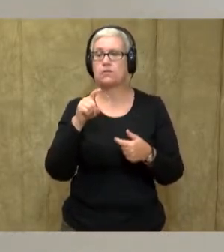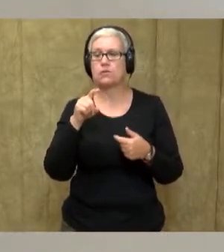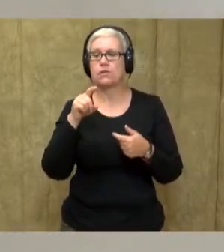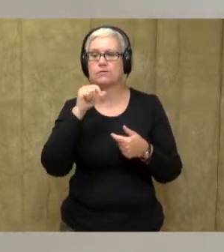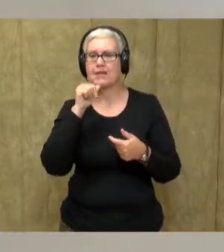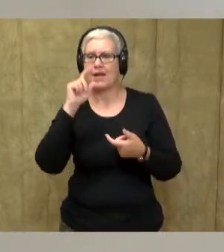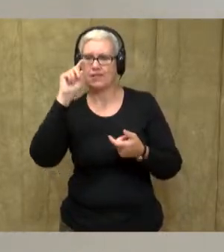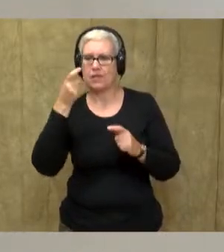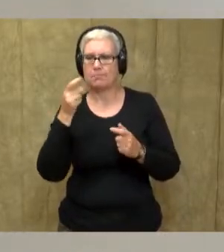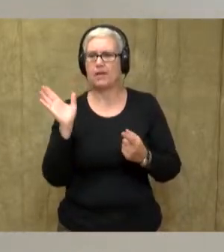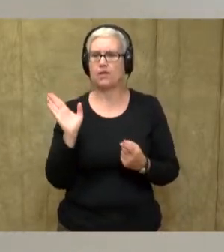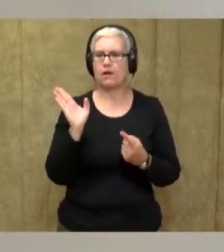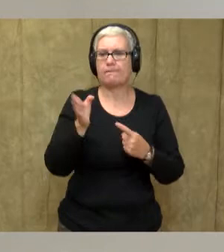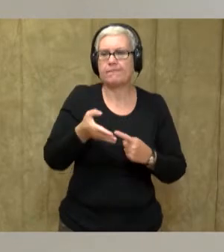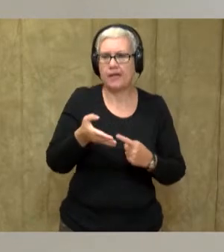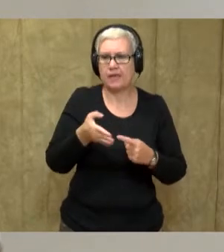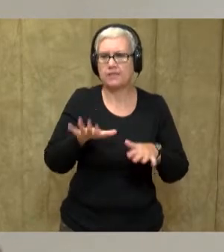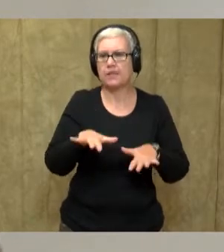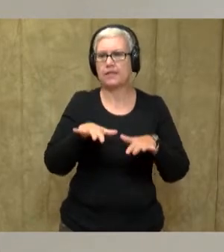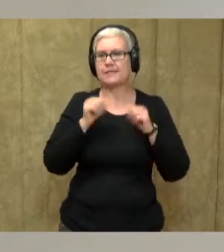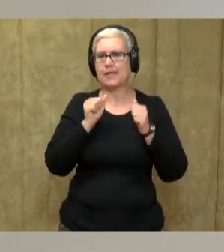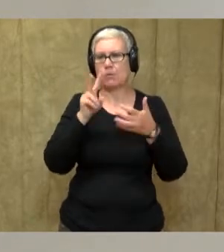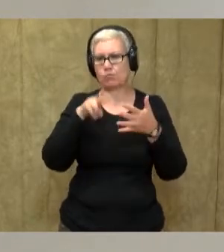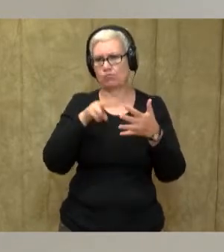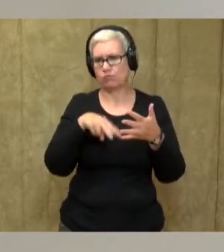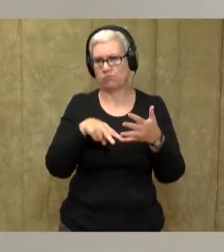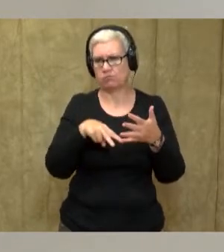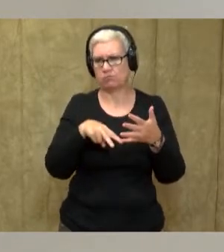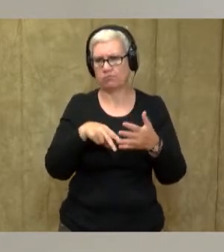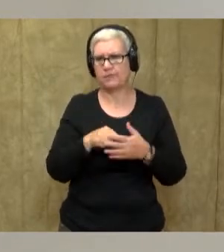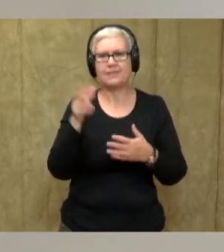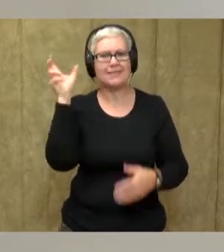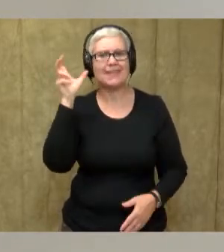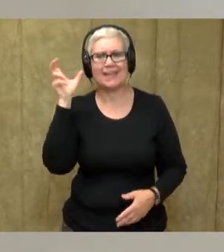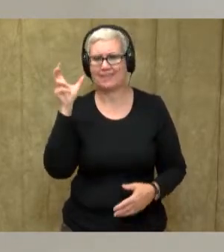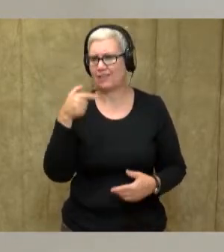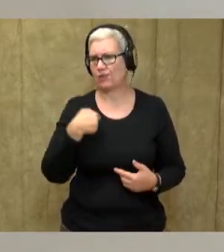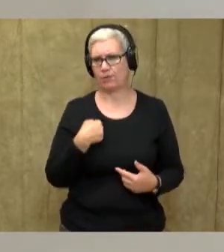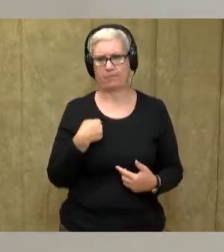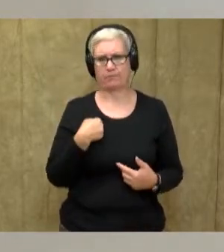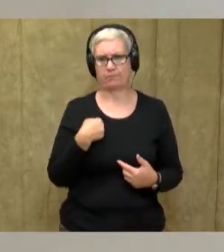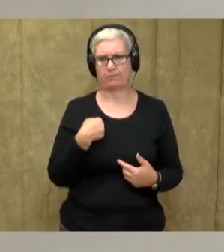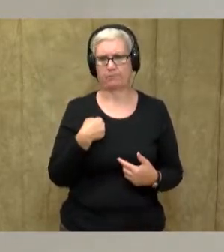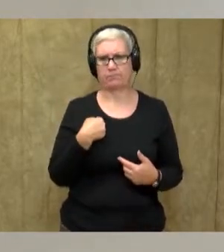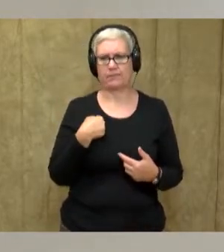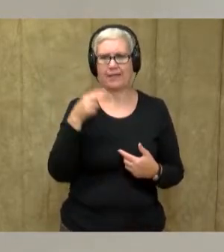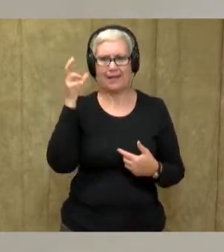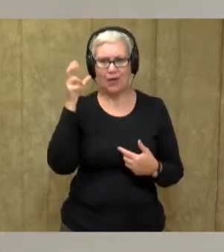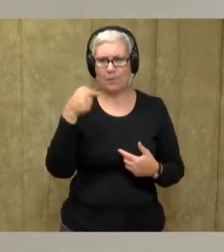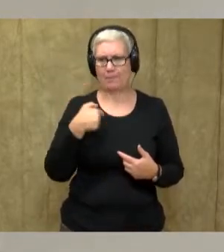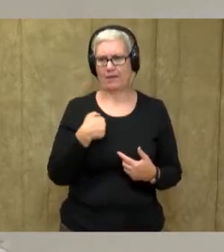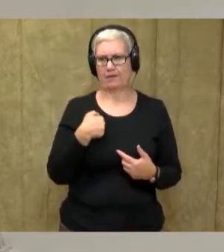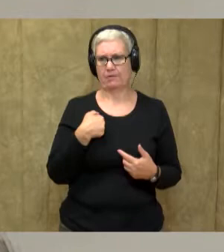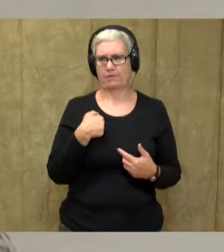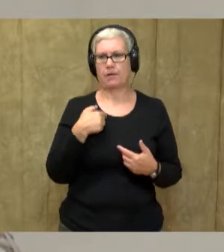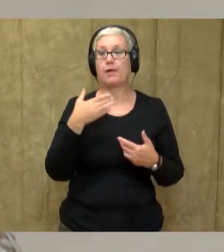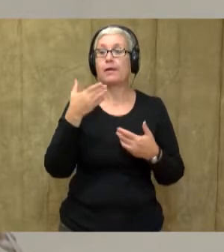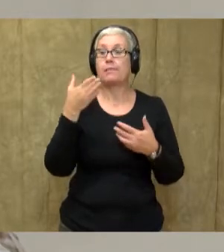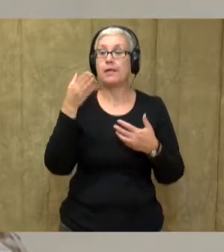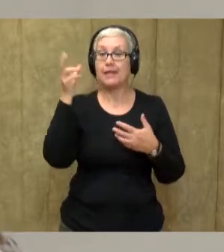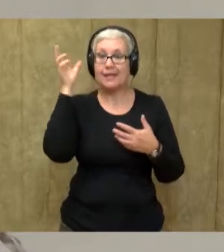to convince the reader to accept what is written. Just listen to me. Hear what I have to say. See my side of